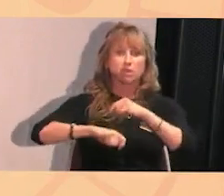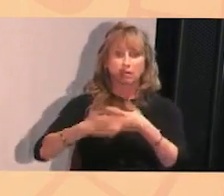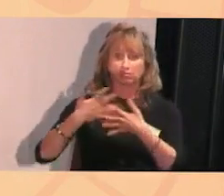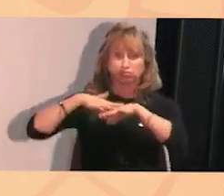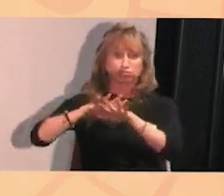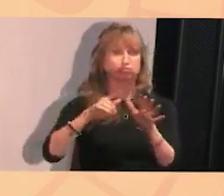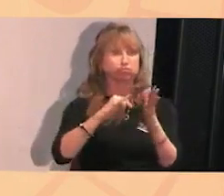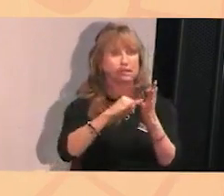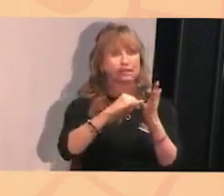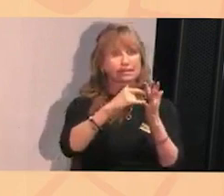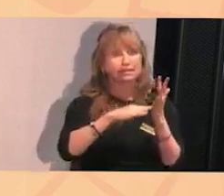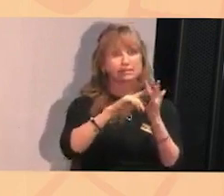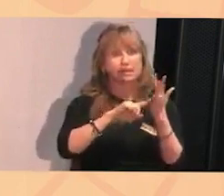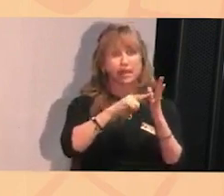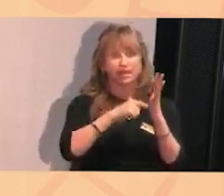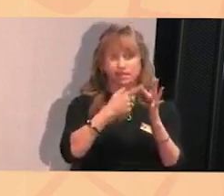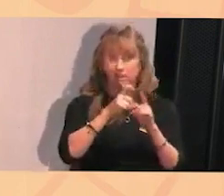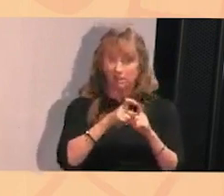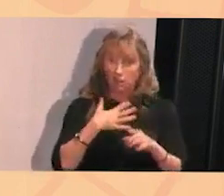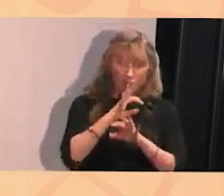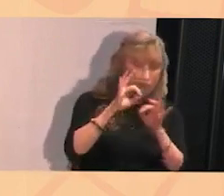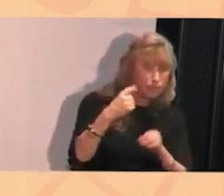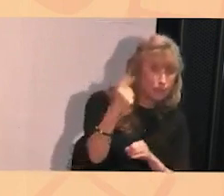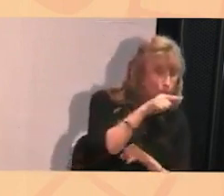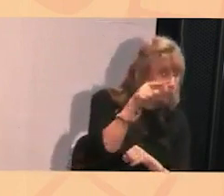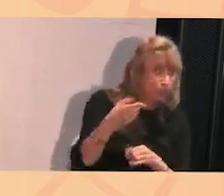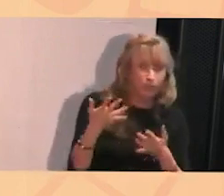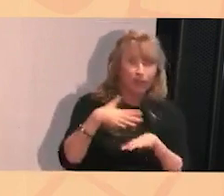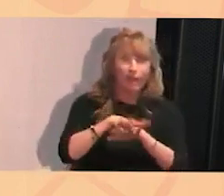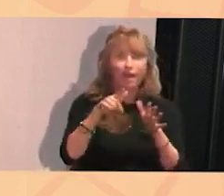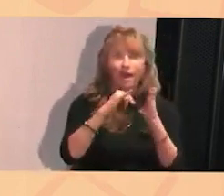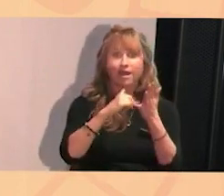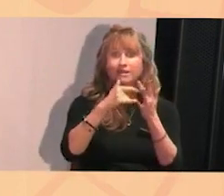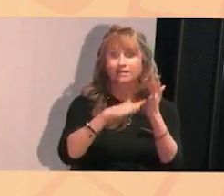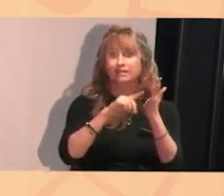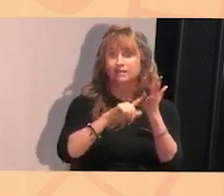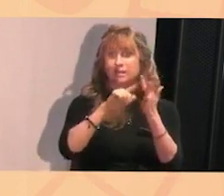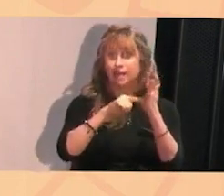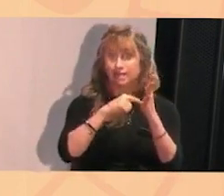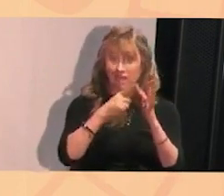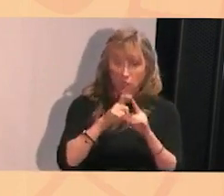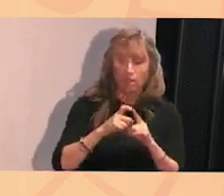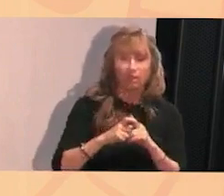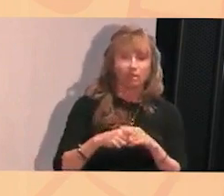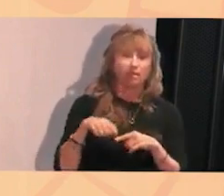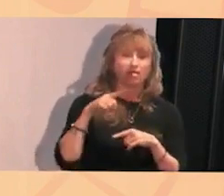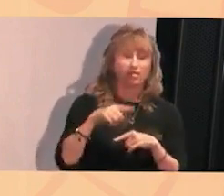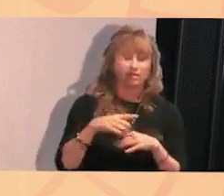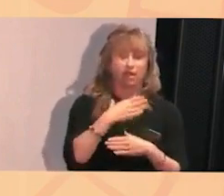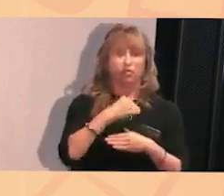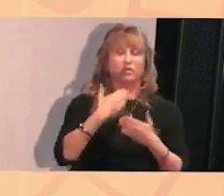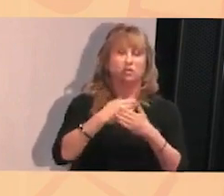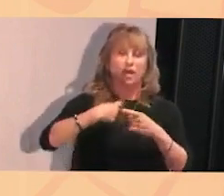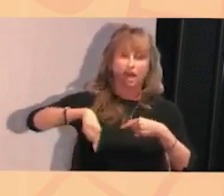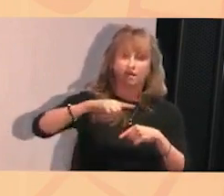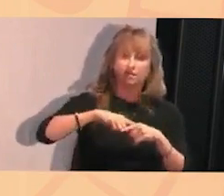assimilated? If that's the threat, what's your response? Your response is traditional law and custom, the